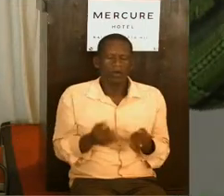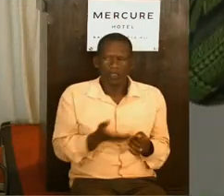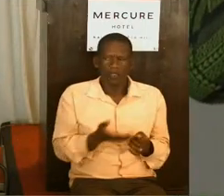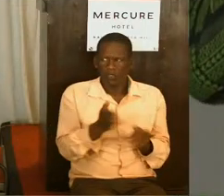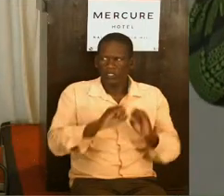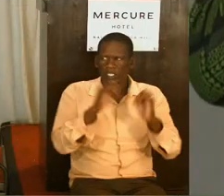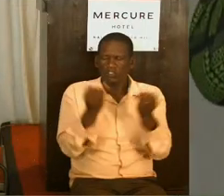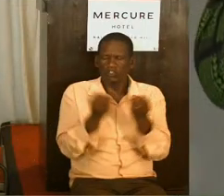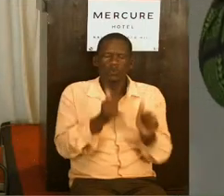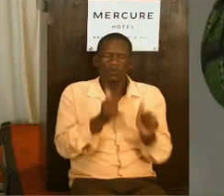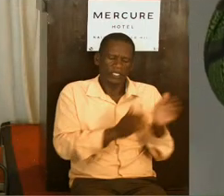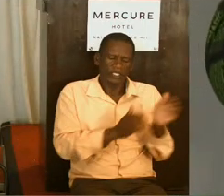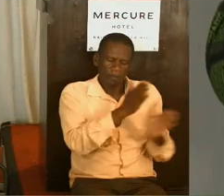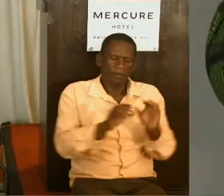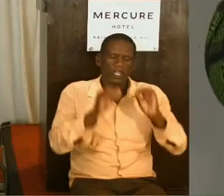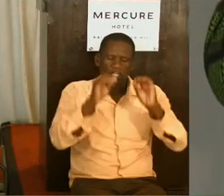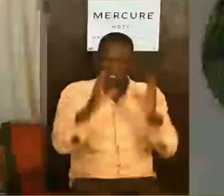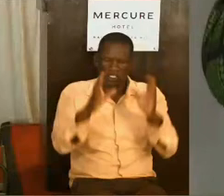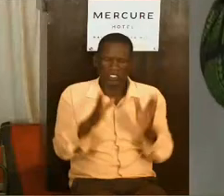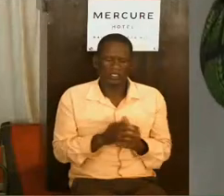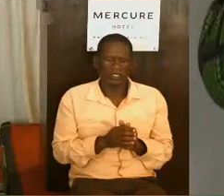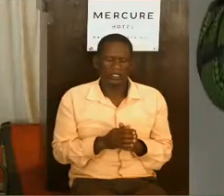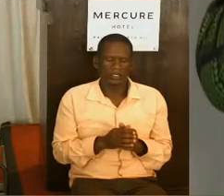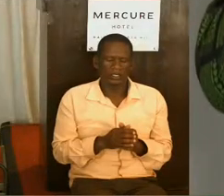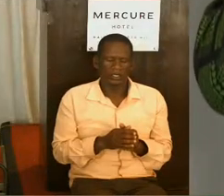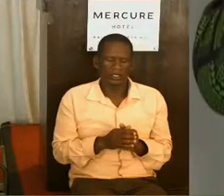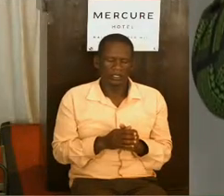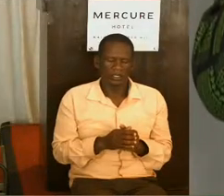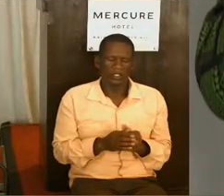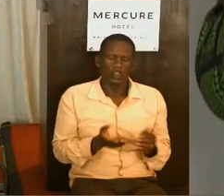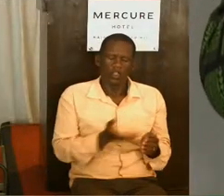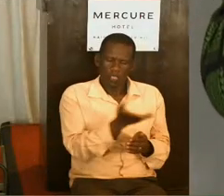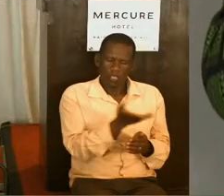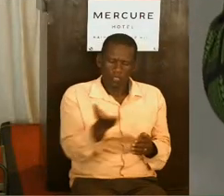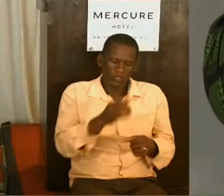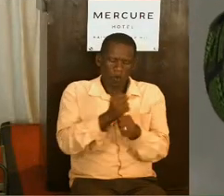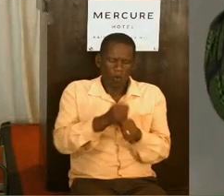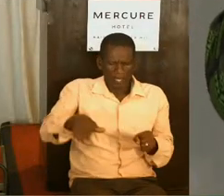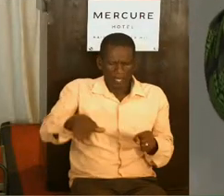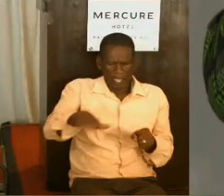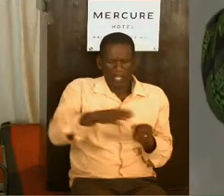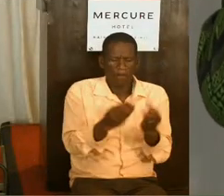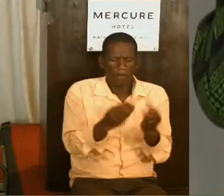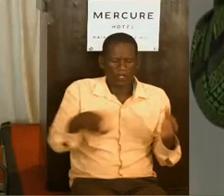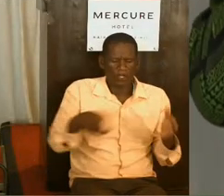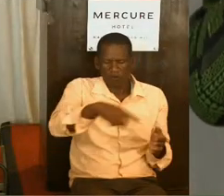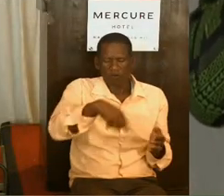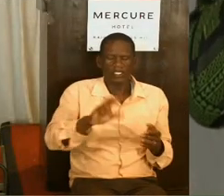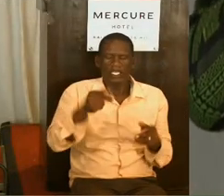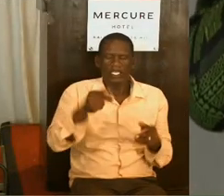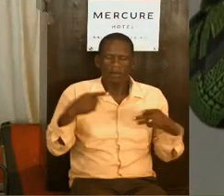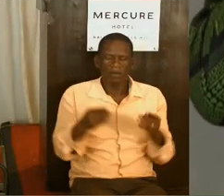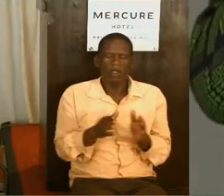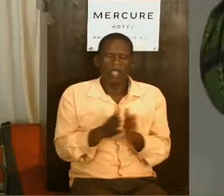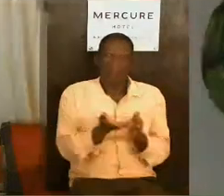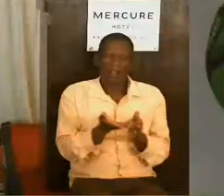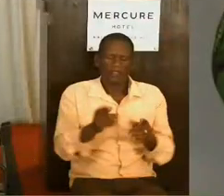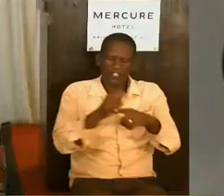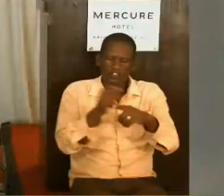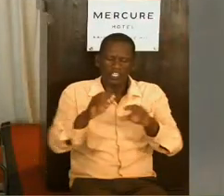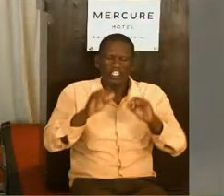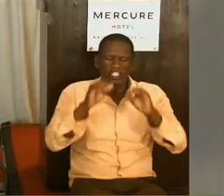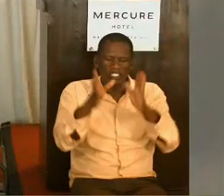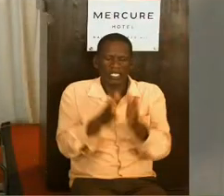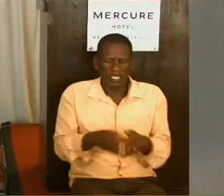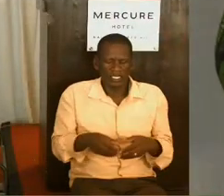the institutions that are preparing teachers they are the workplace for many of us Kenyans they train teachers